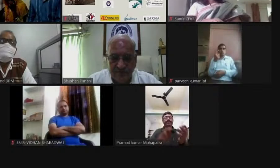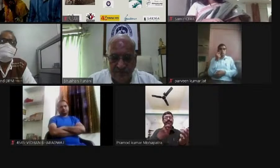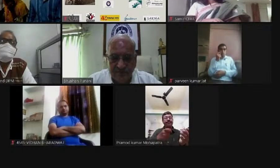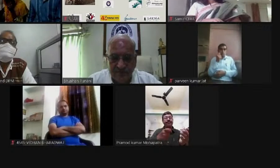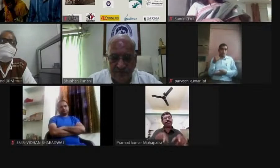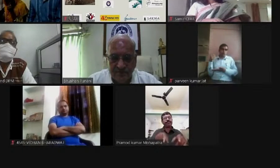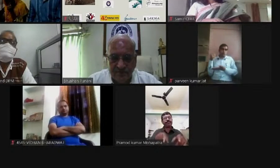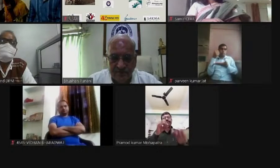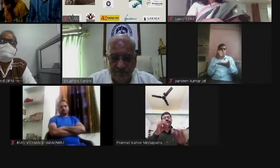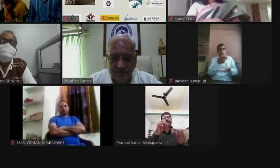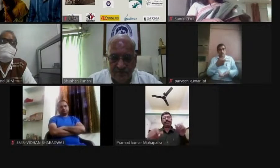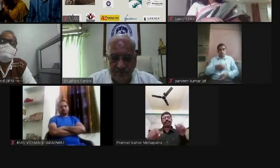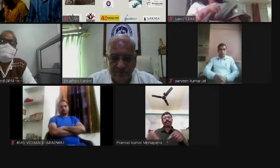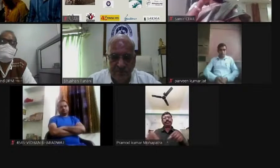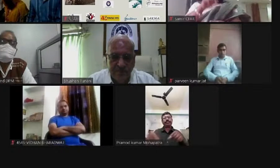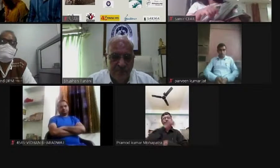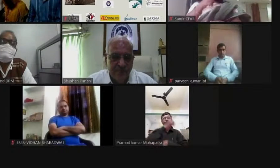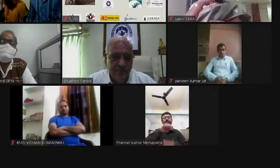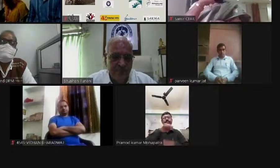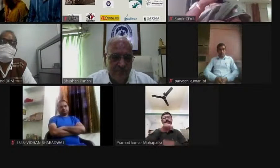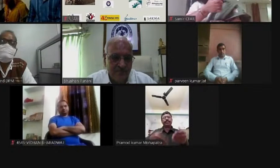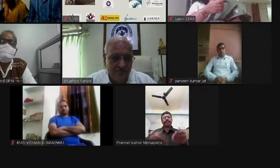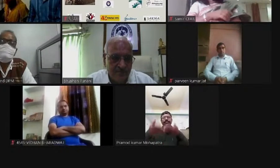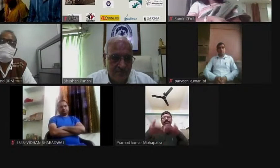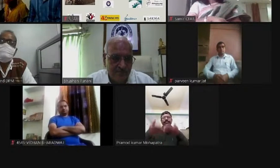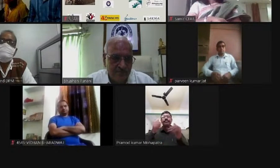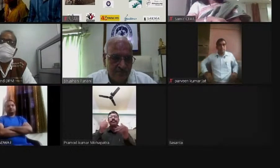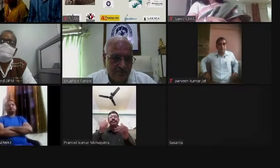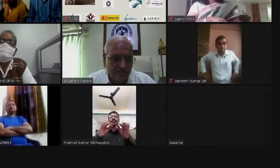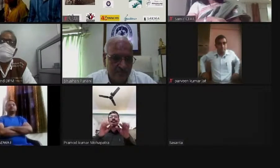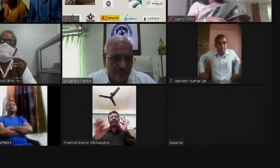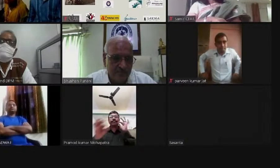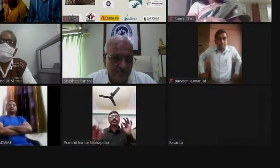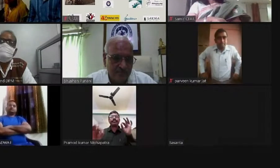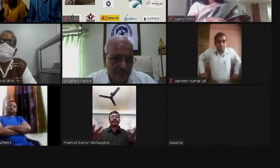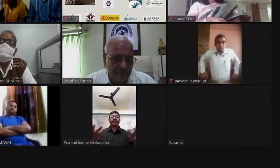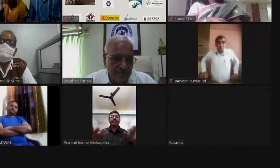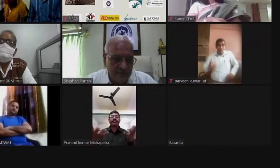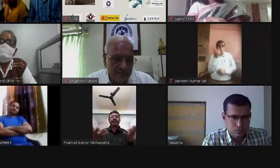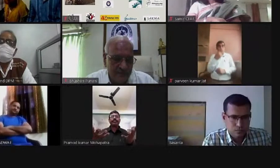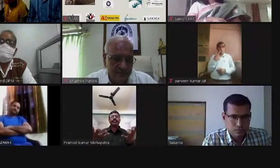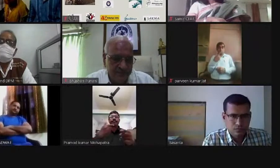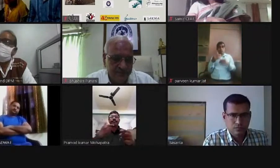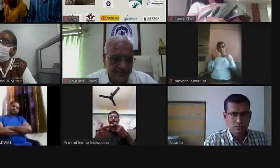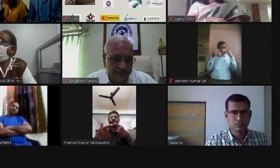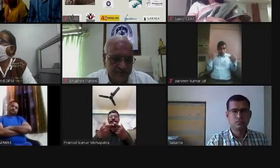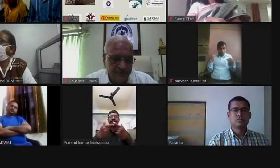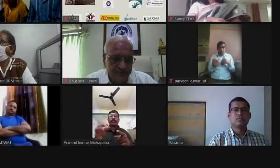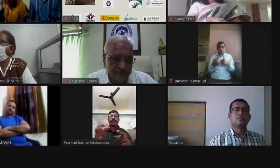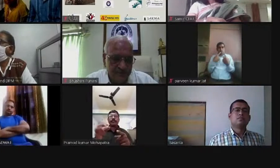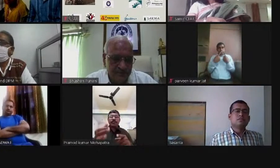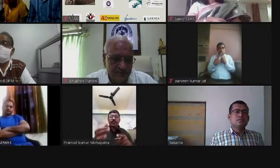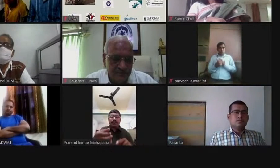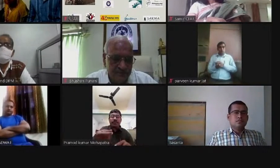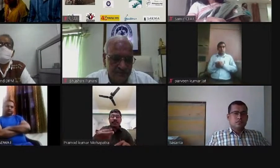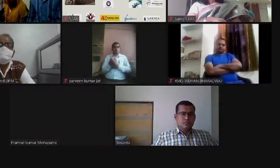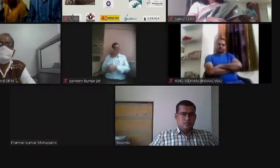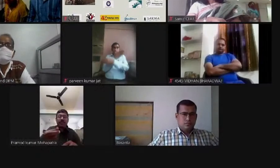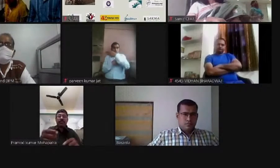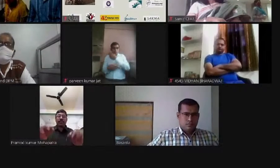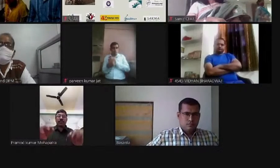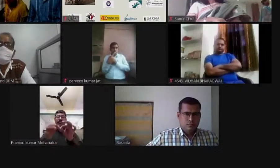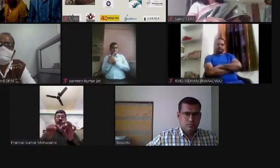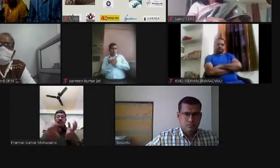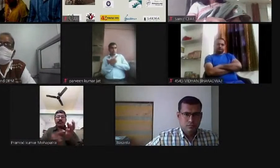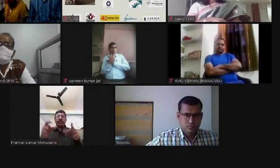budgeting. But today he will talk about particularly the gaps in budgeting